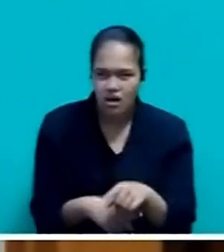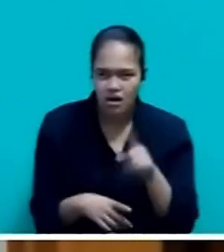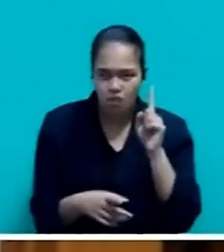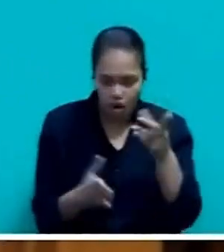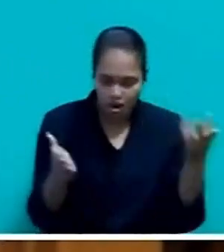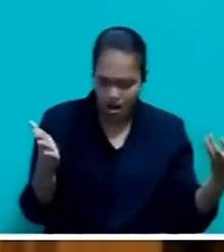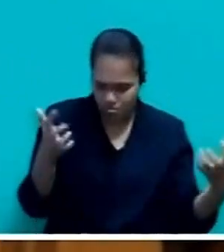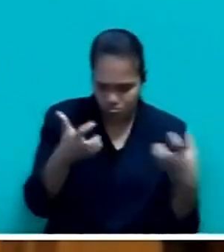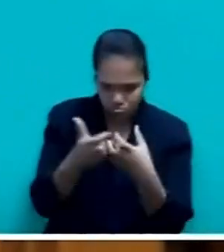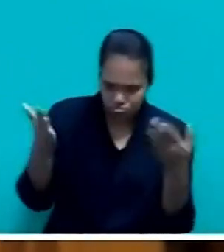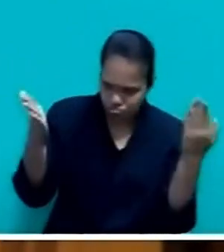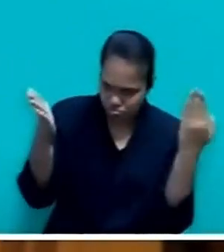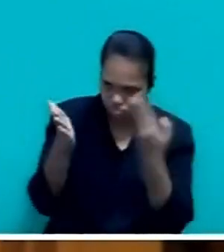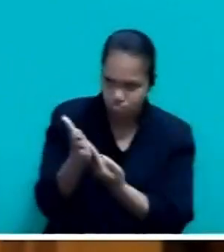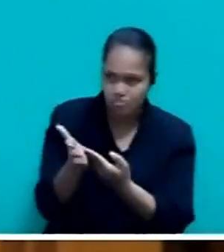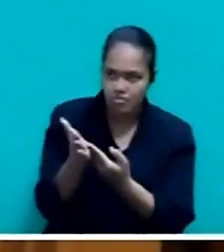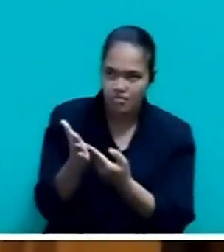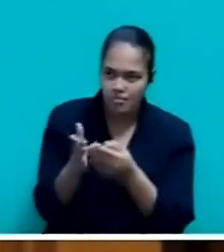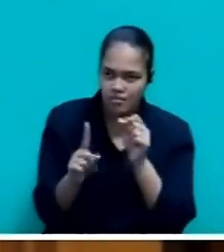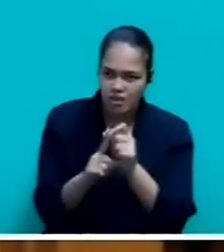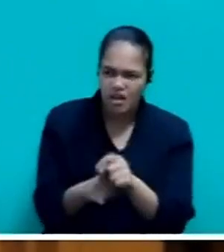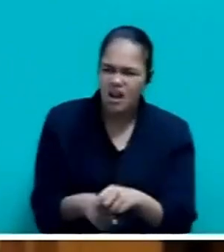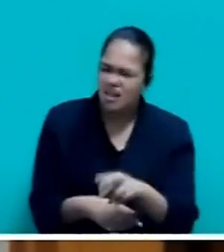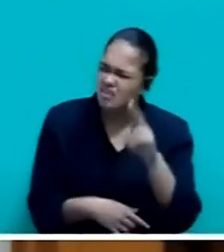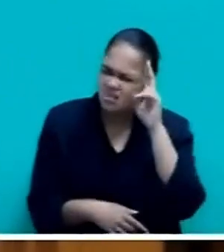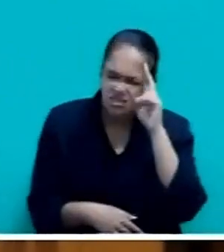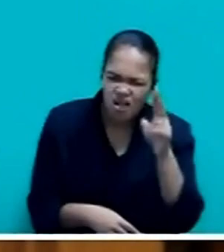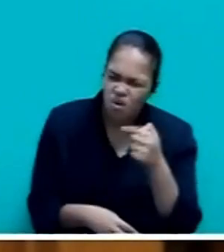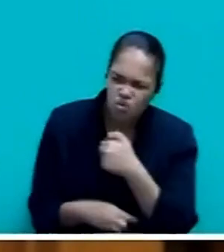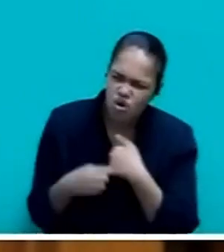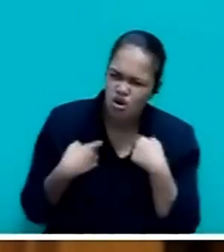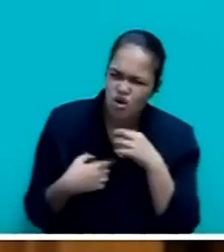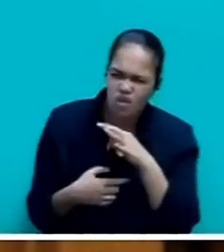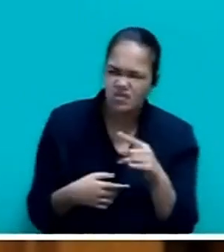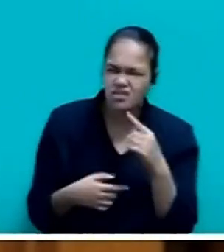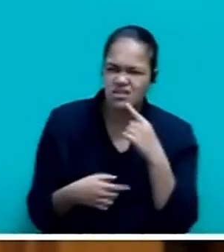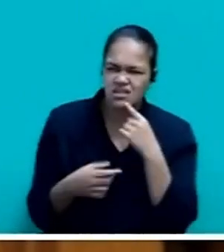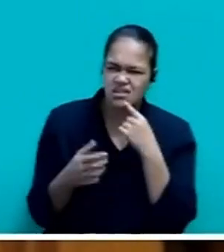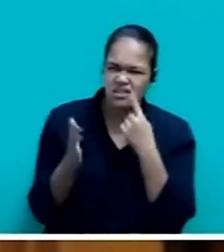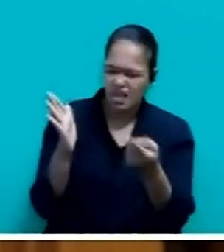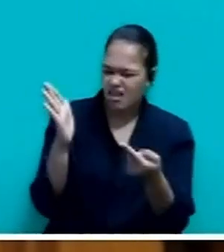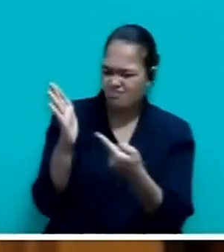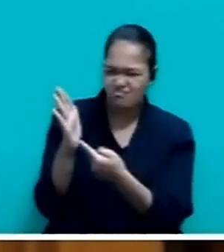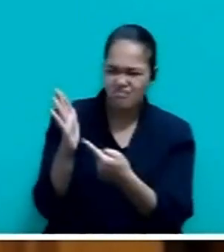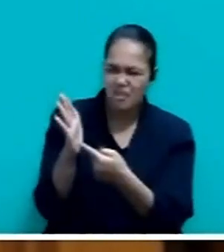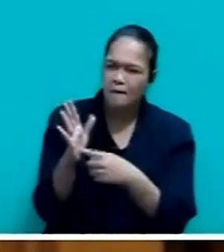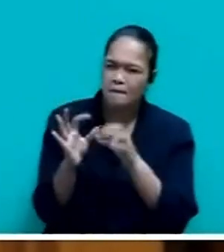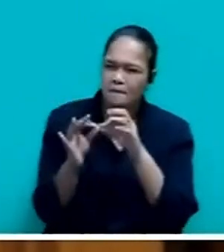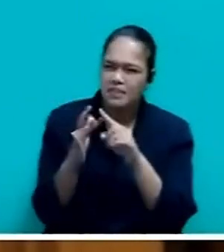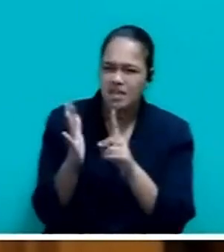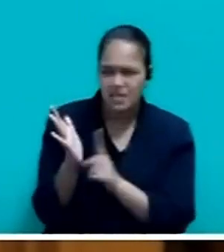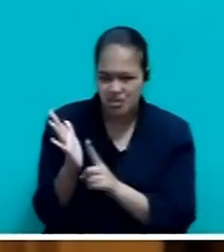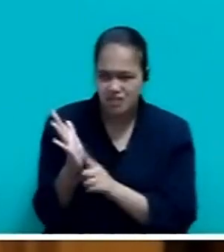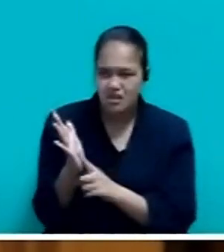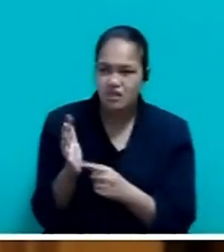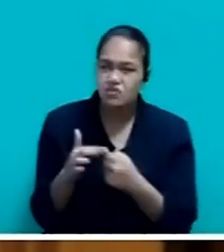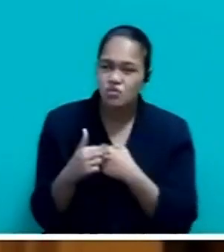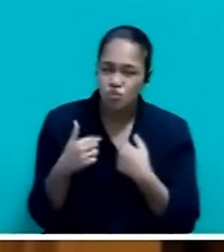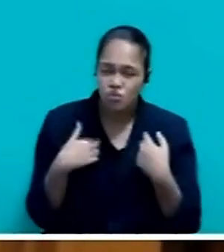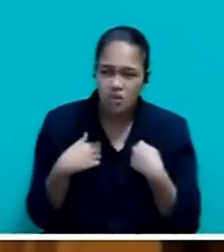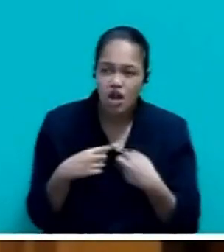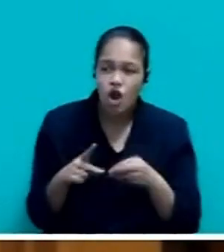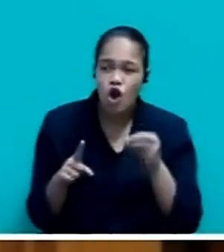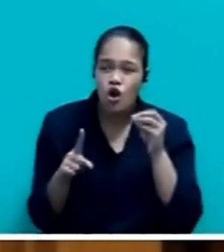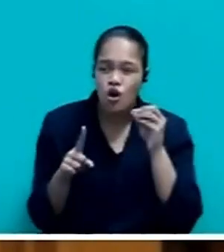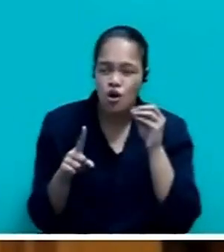particular. So, we're not saying anything with respect to what the content of the bill is at the moment. We're actually